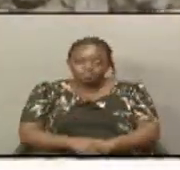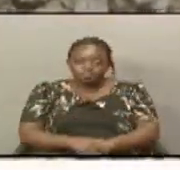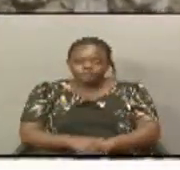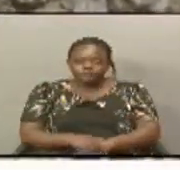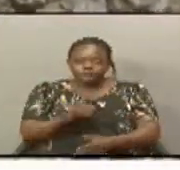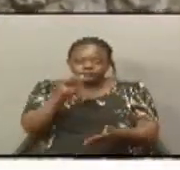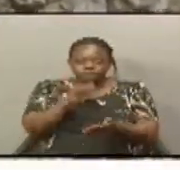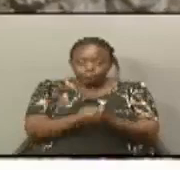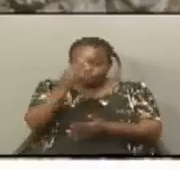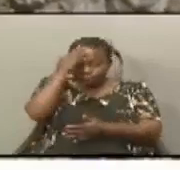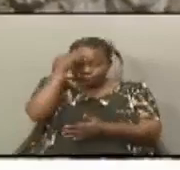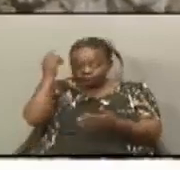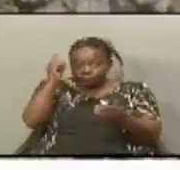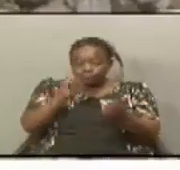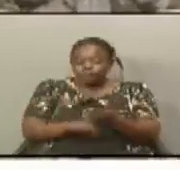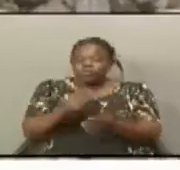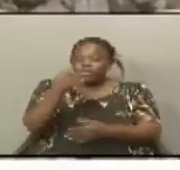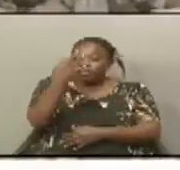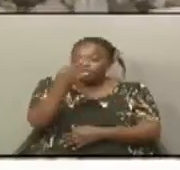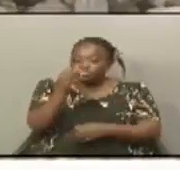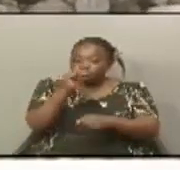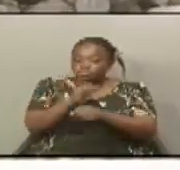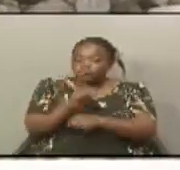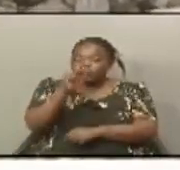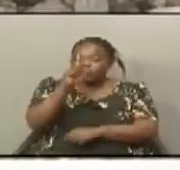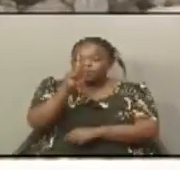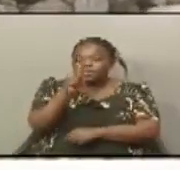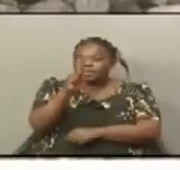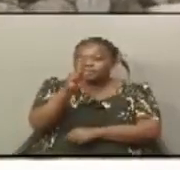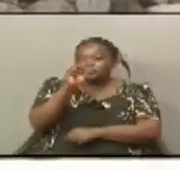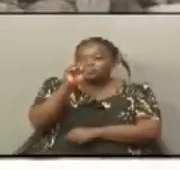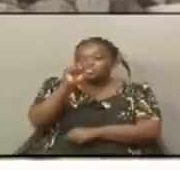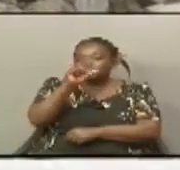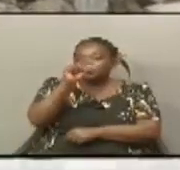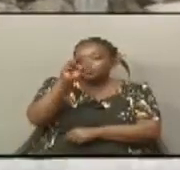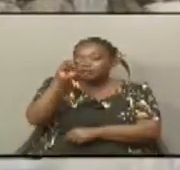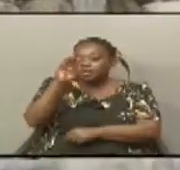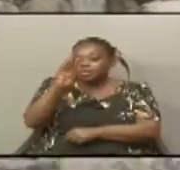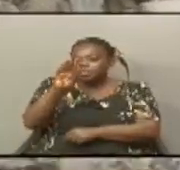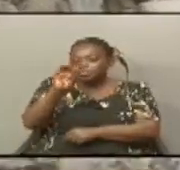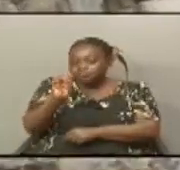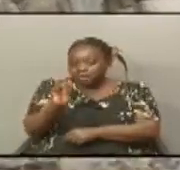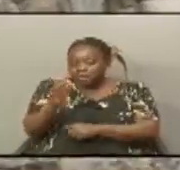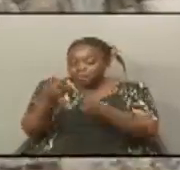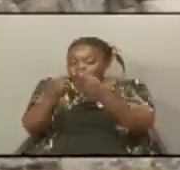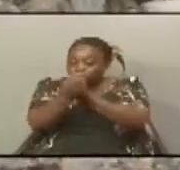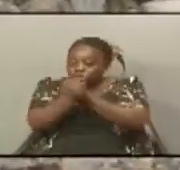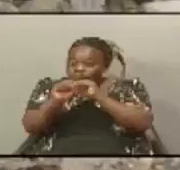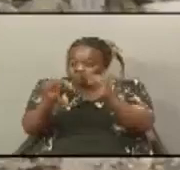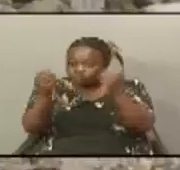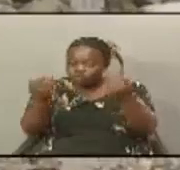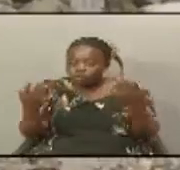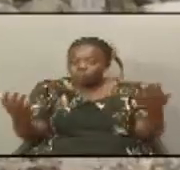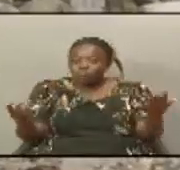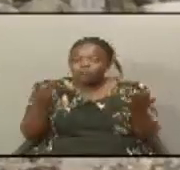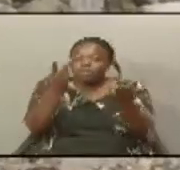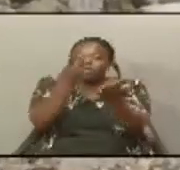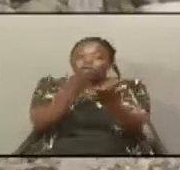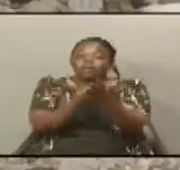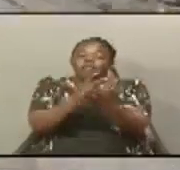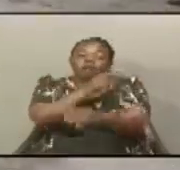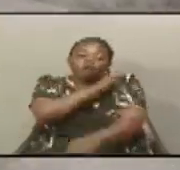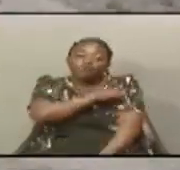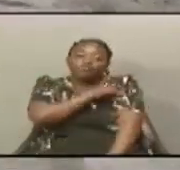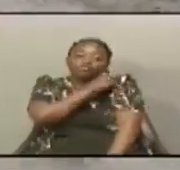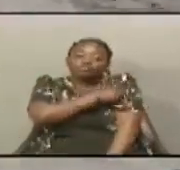the three workers of Kilembe Mines at the offices. But we have rescued them. They are now admitted at Kilembe Mines